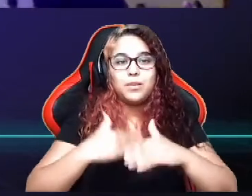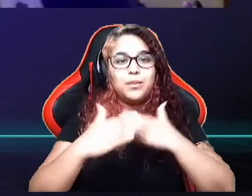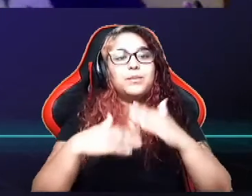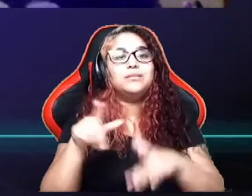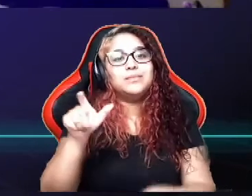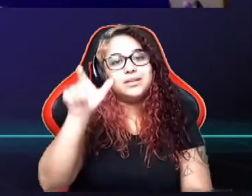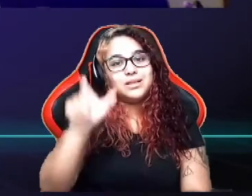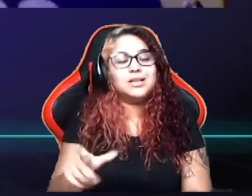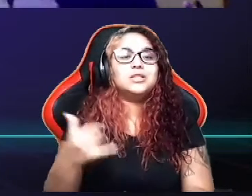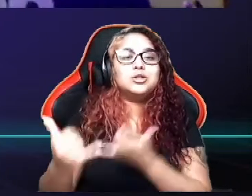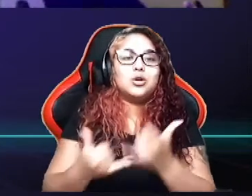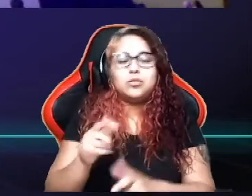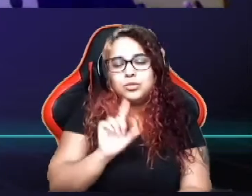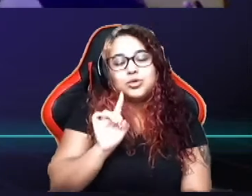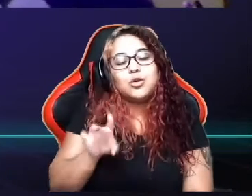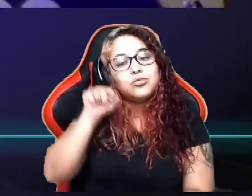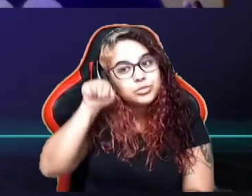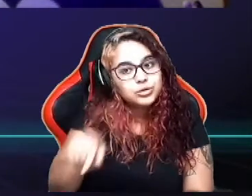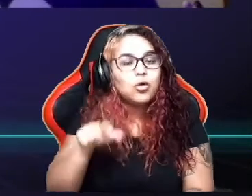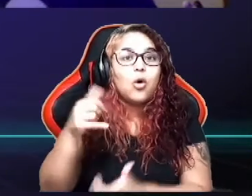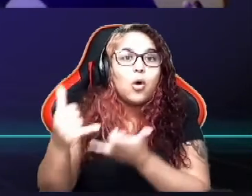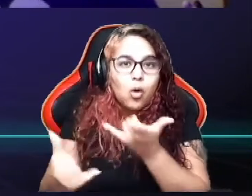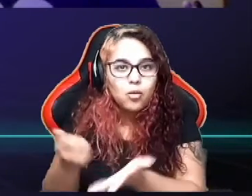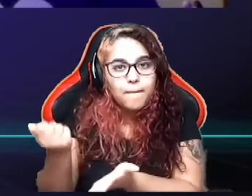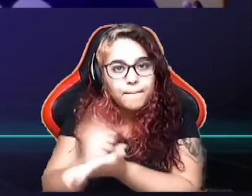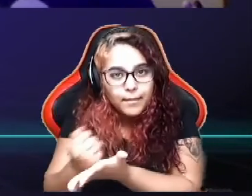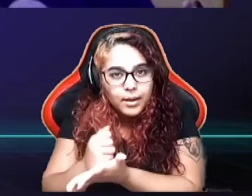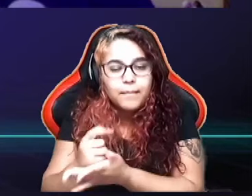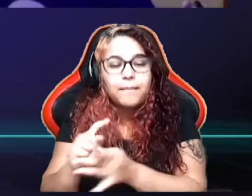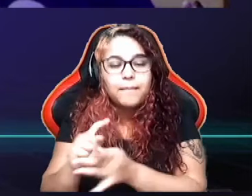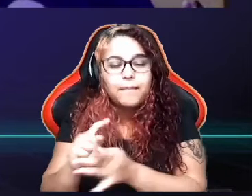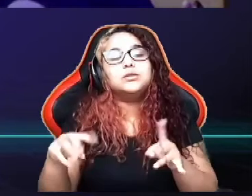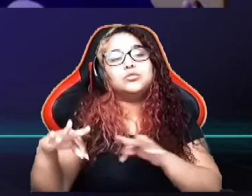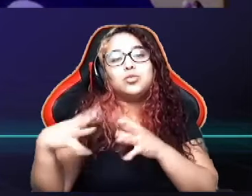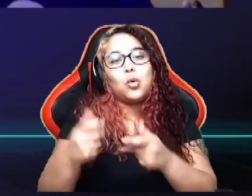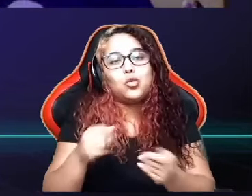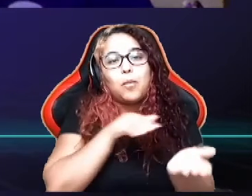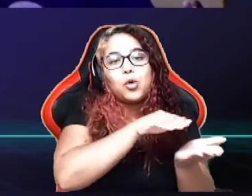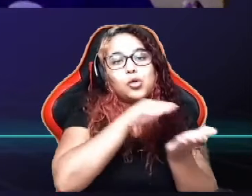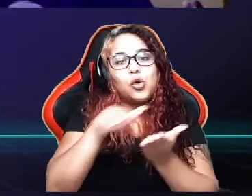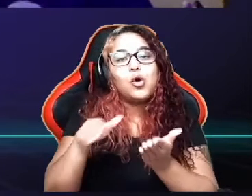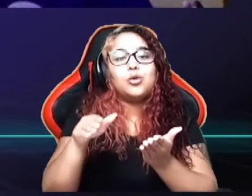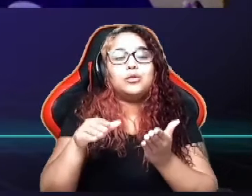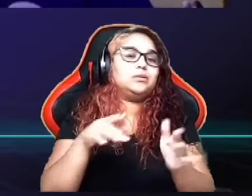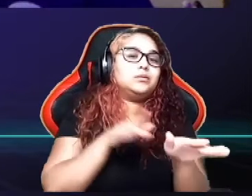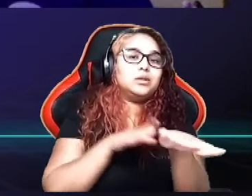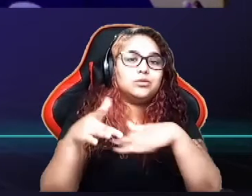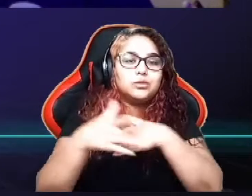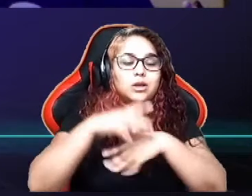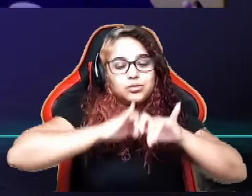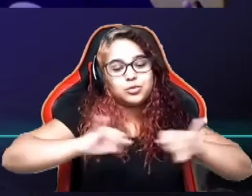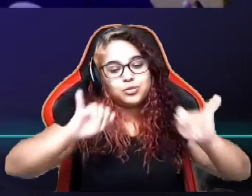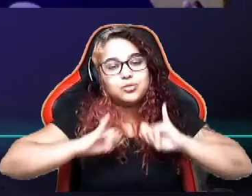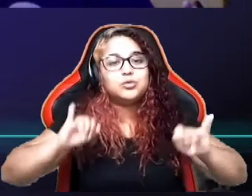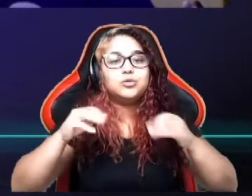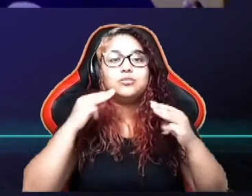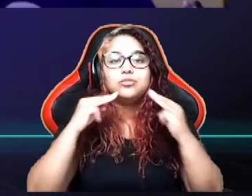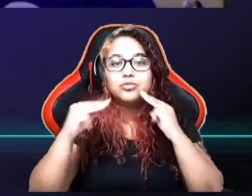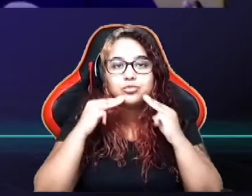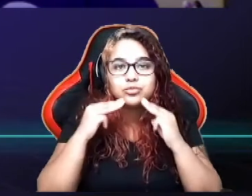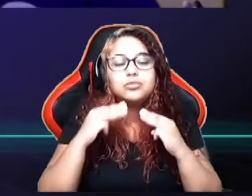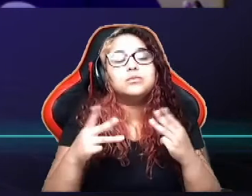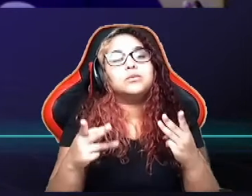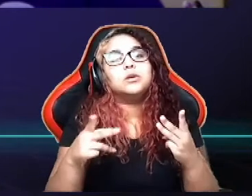as Gunstars was developed. Not only Gunstars as a game, but as a well-rounded product in social media and